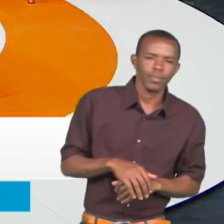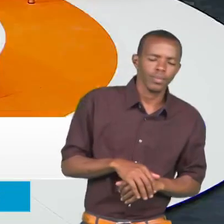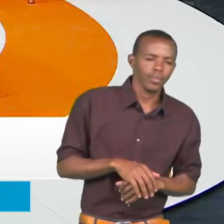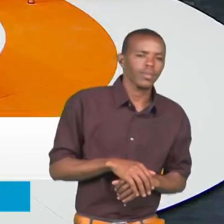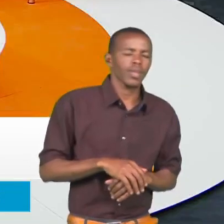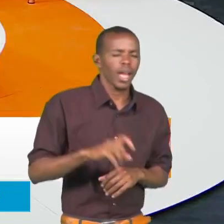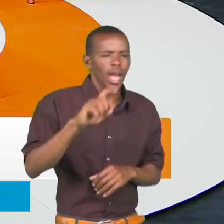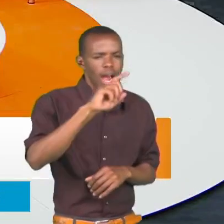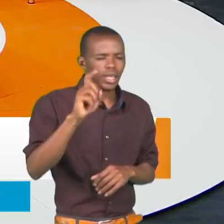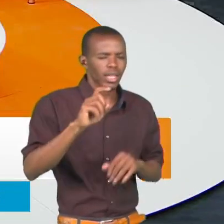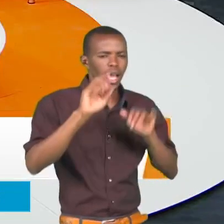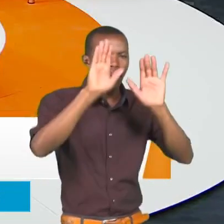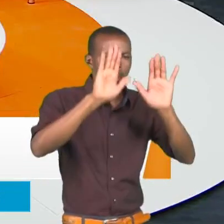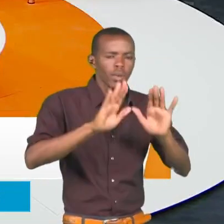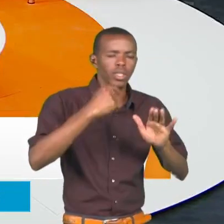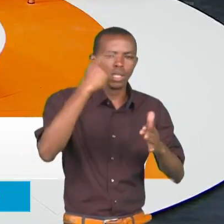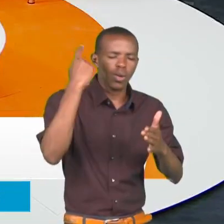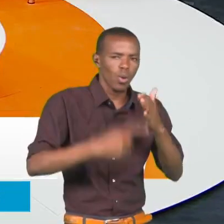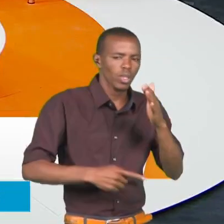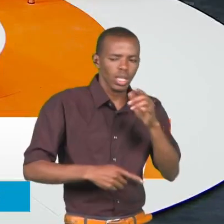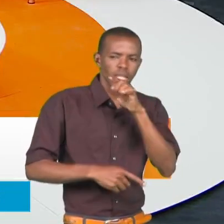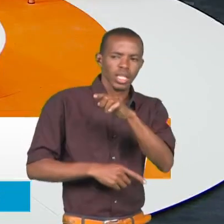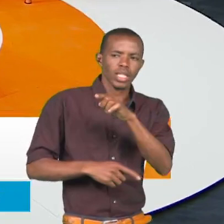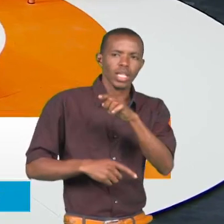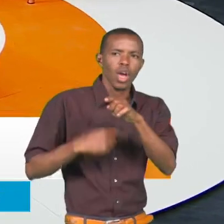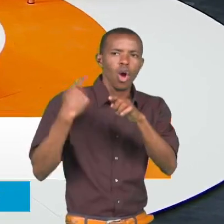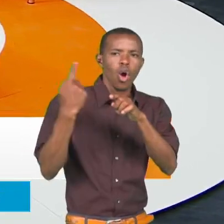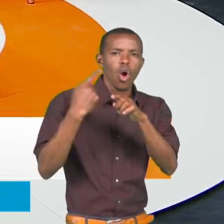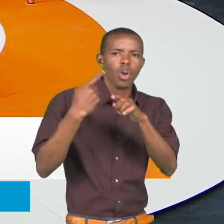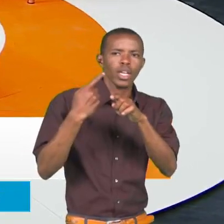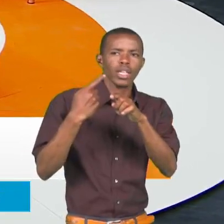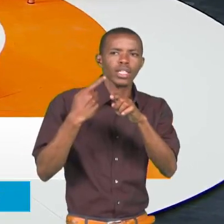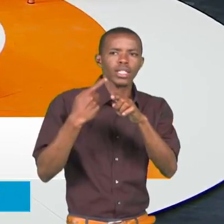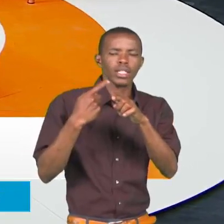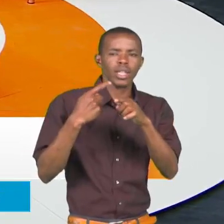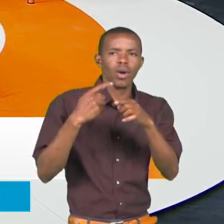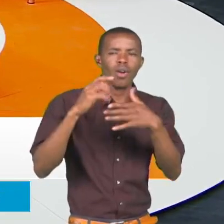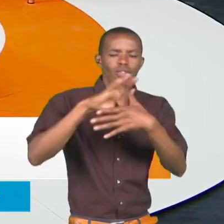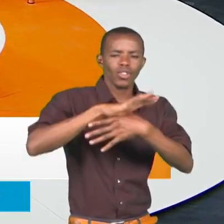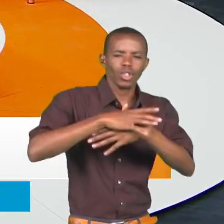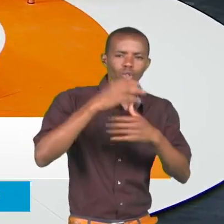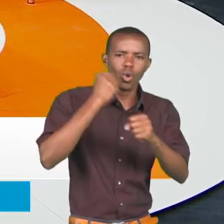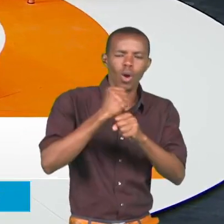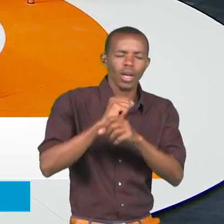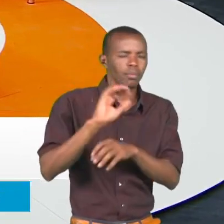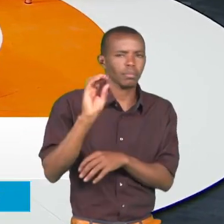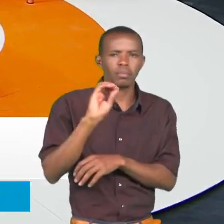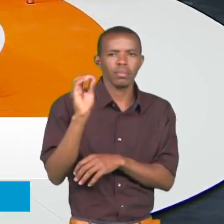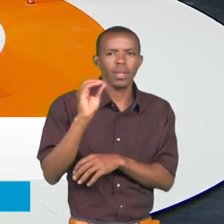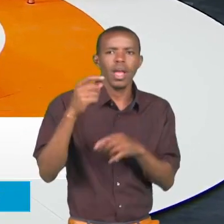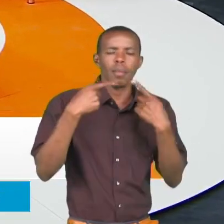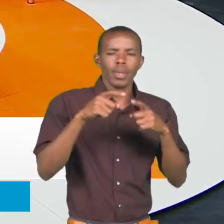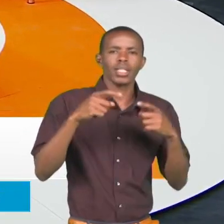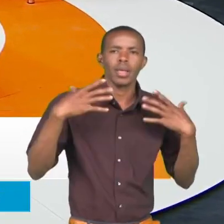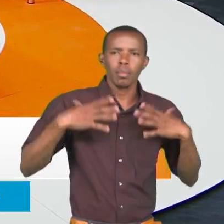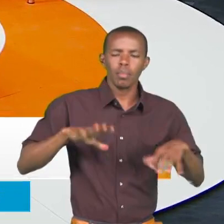as I answer a question, it's important to mention that PrEP is not only, you know, as you say, not only for sex workers. Okay, maybe majority used by, men, yeah, sure. But